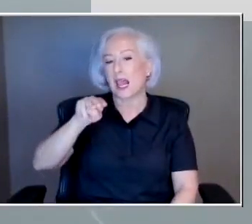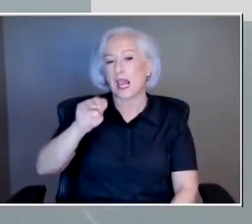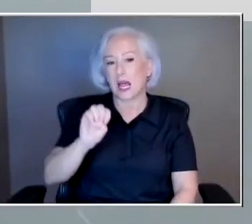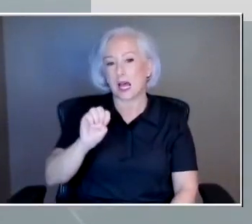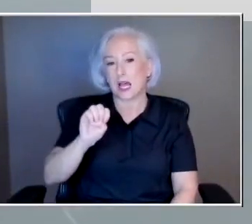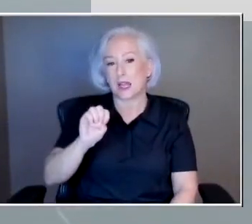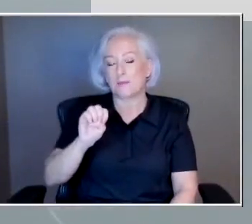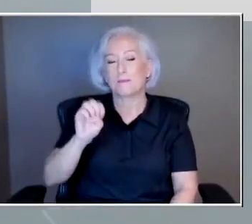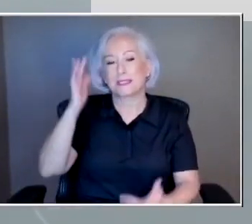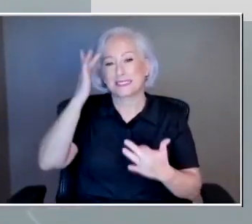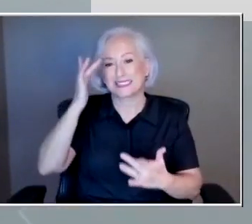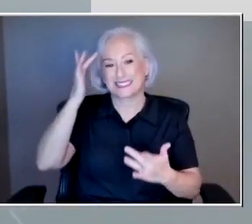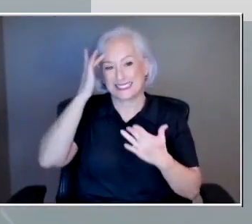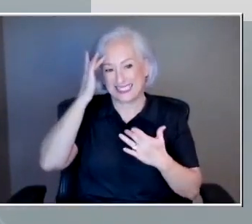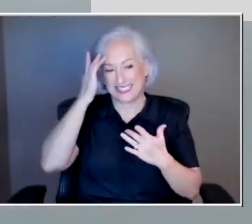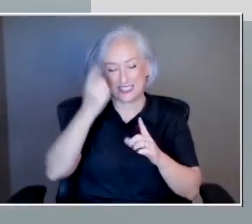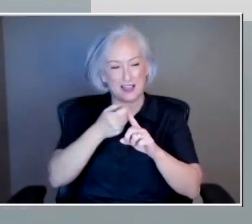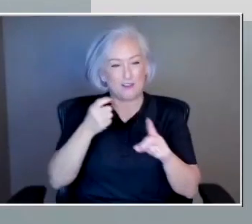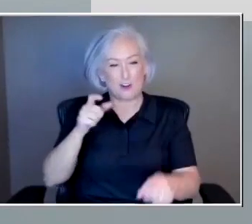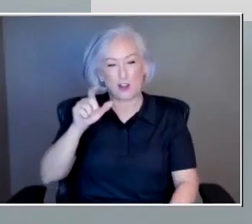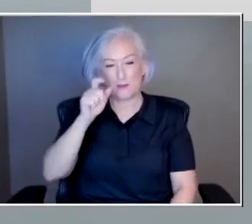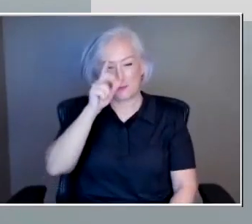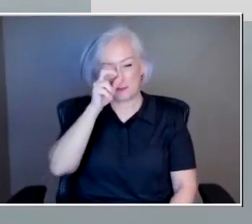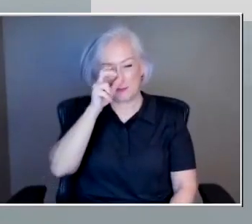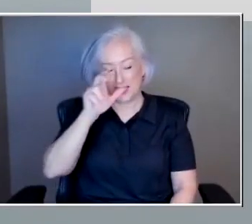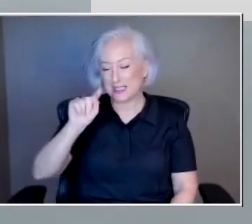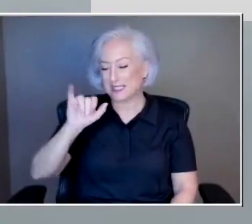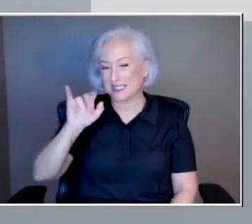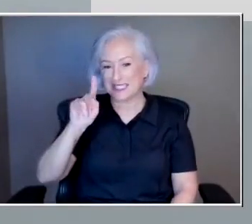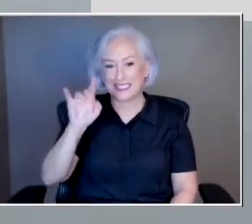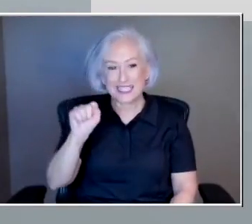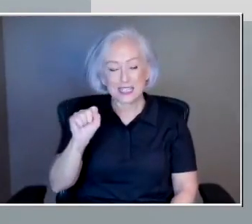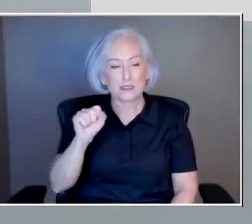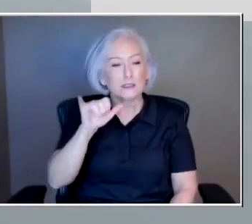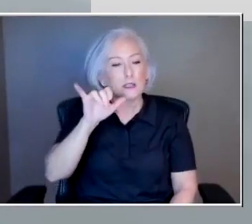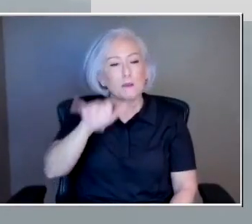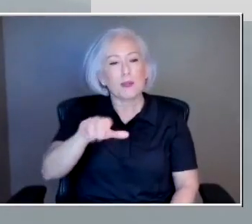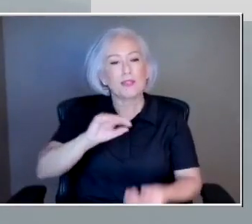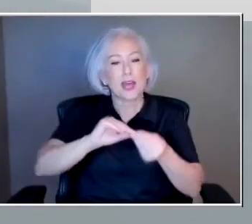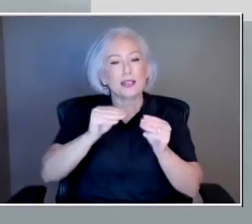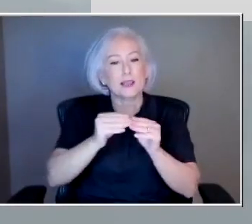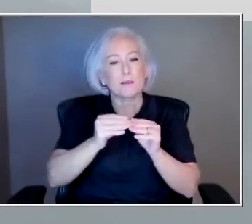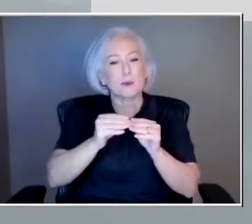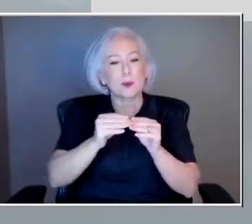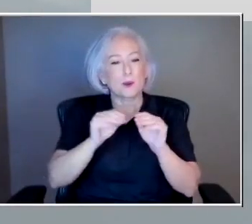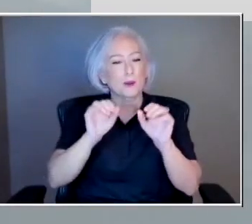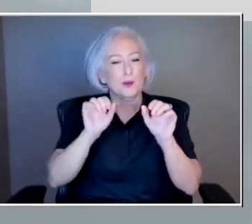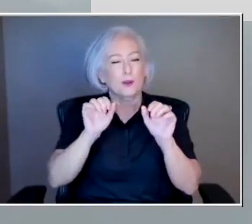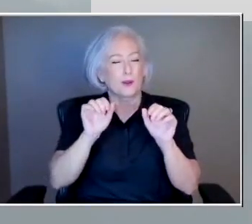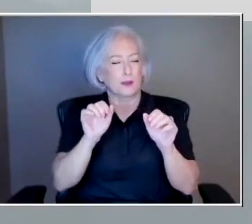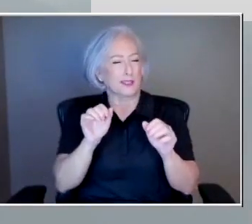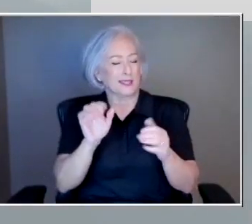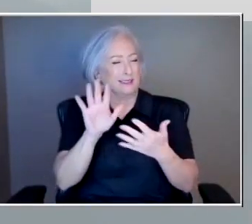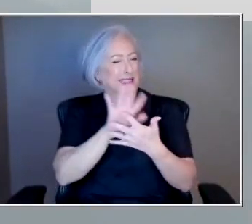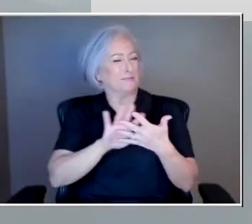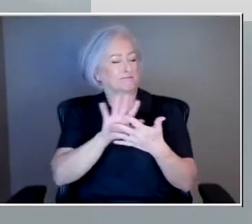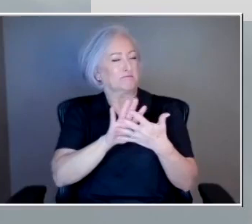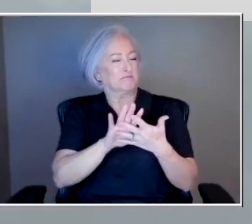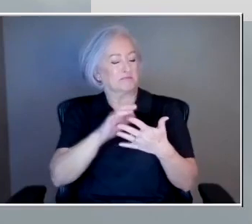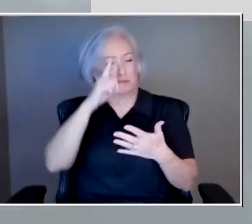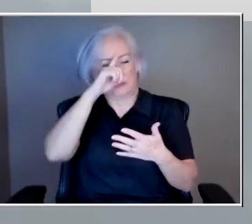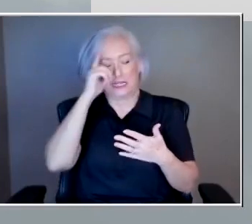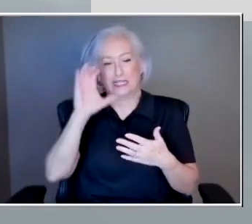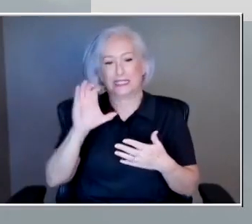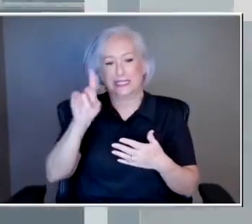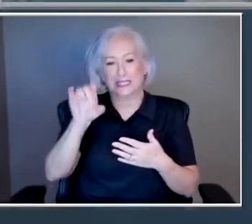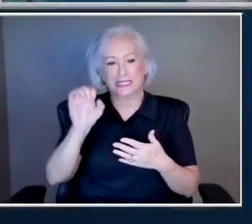illness. But the numbers can be misleading because the CDC changed how the cases are actually reported. So what was